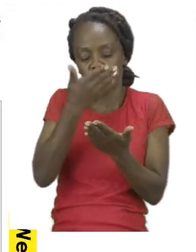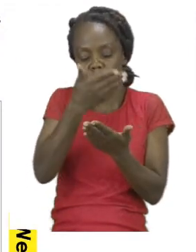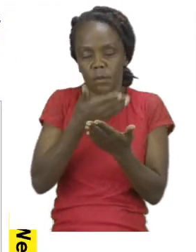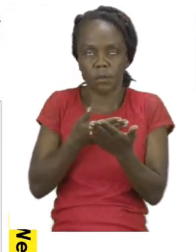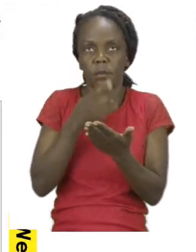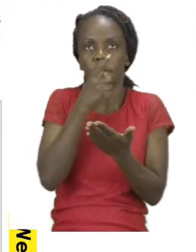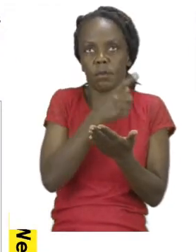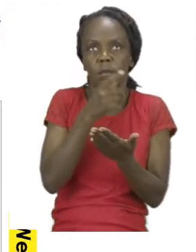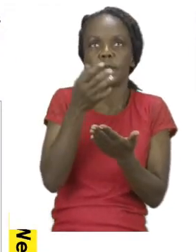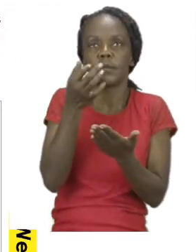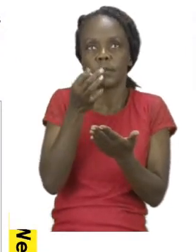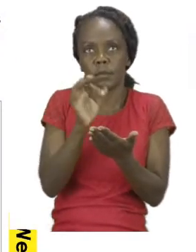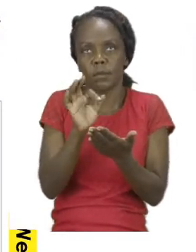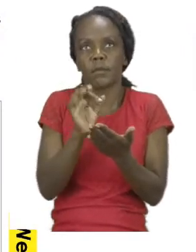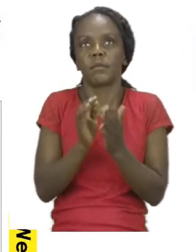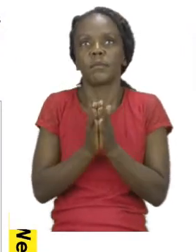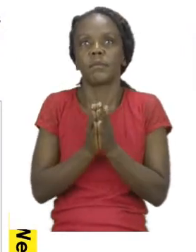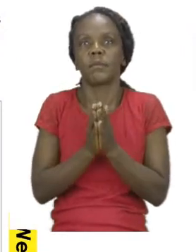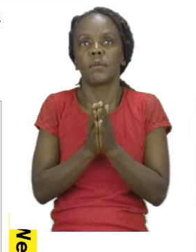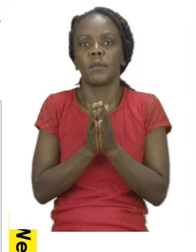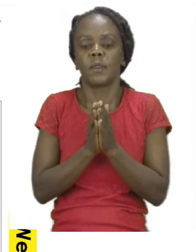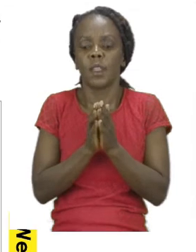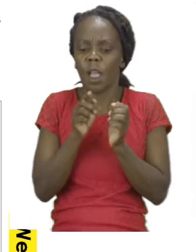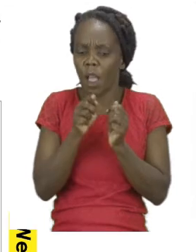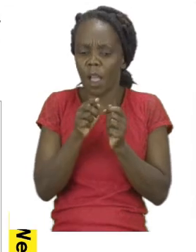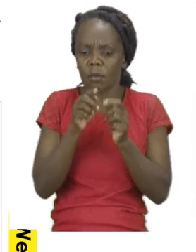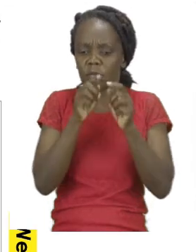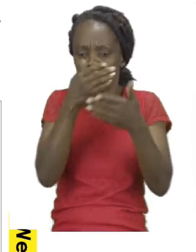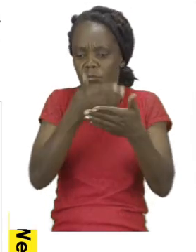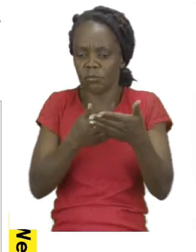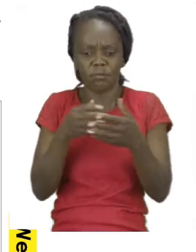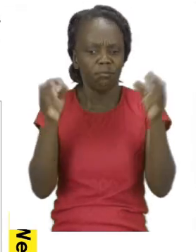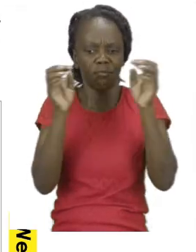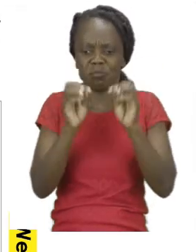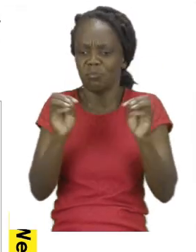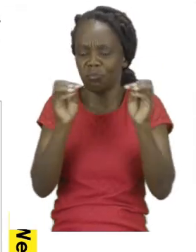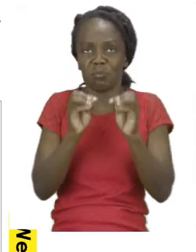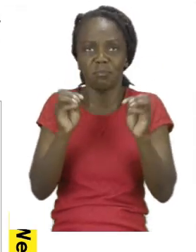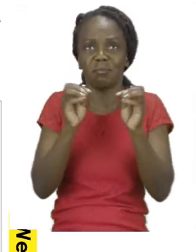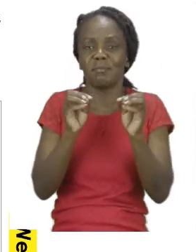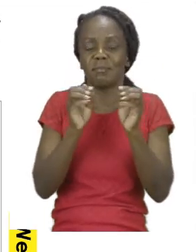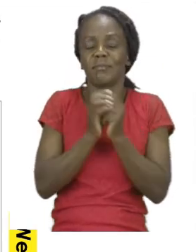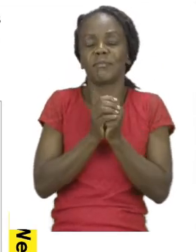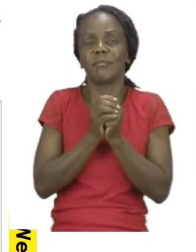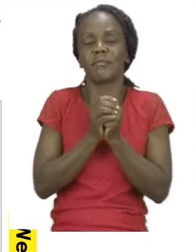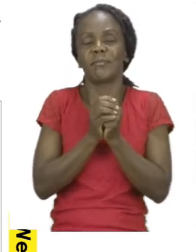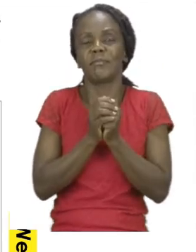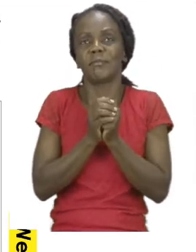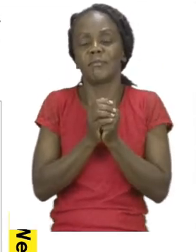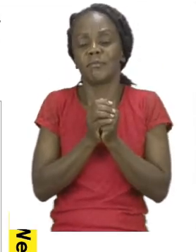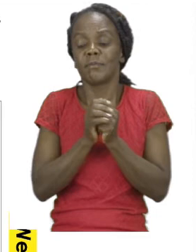page 19, there's nothing there. And that is because it's going to be your job to cut